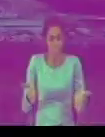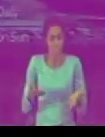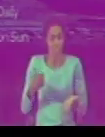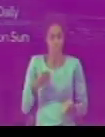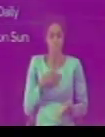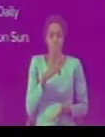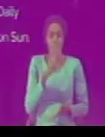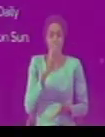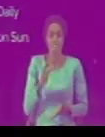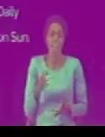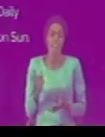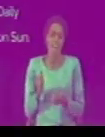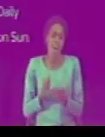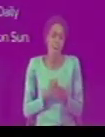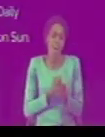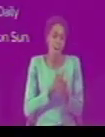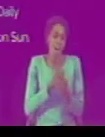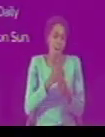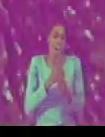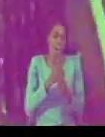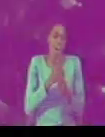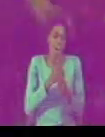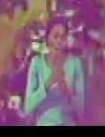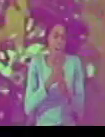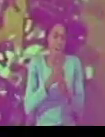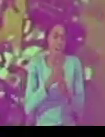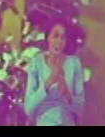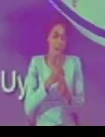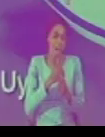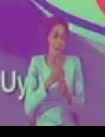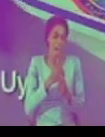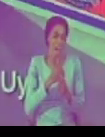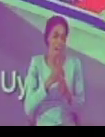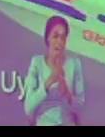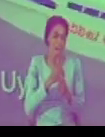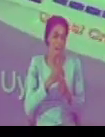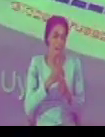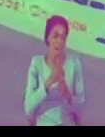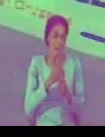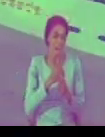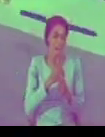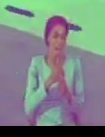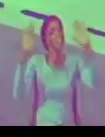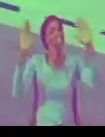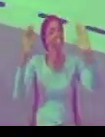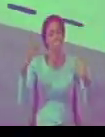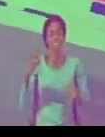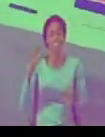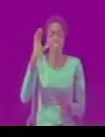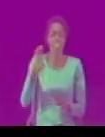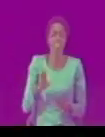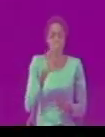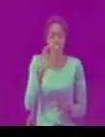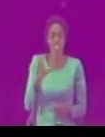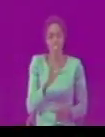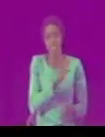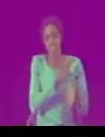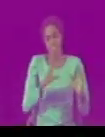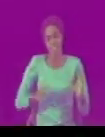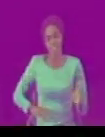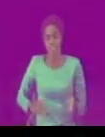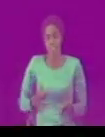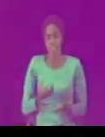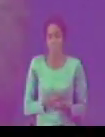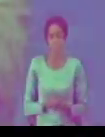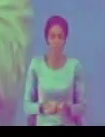to showers of blessings. And here we are. After sailing, we can see the wonders of